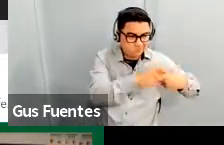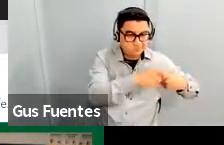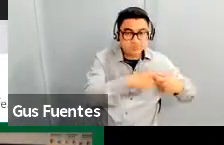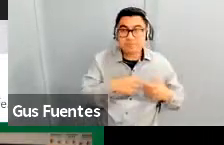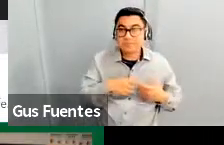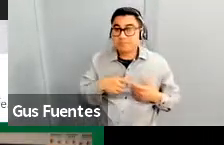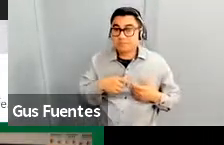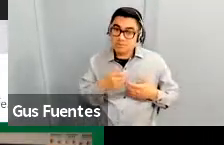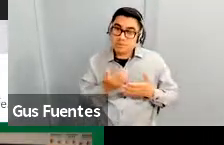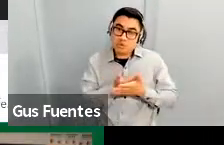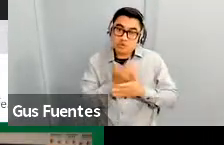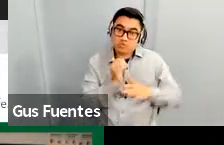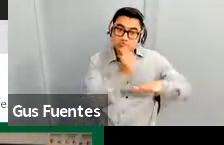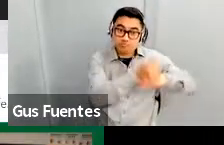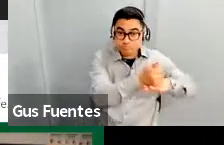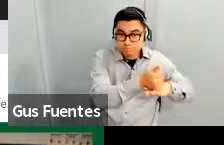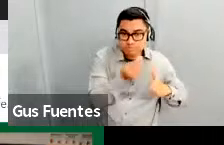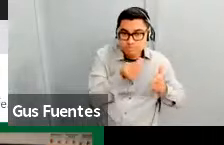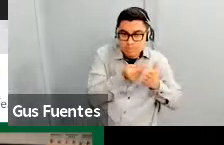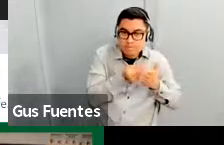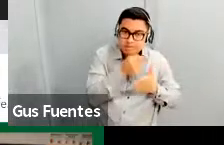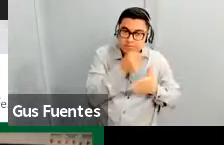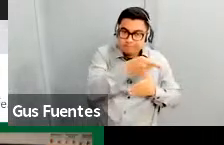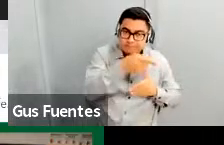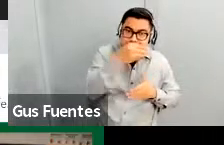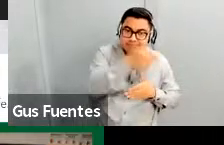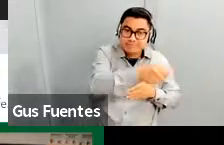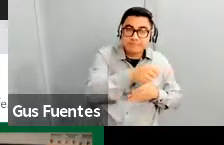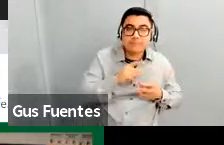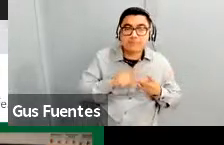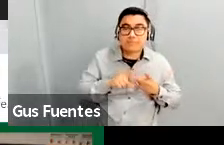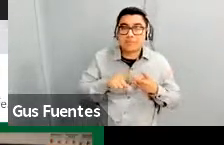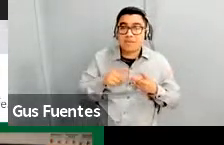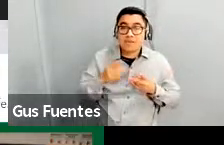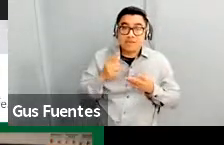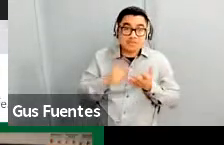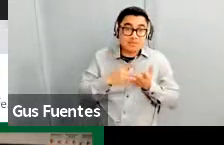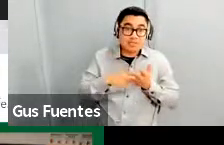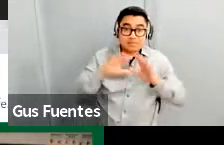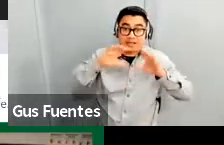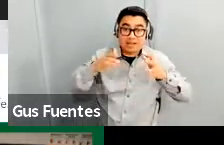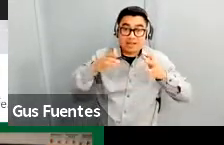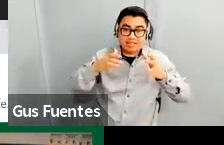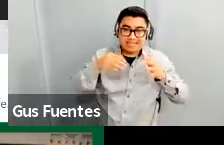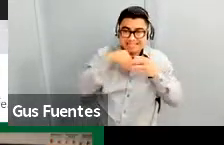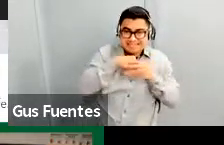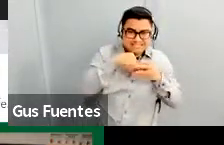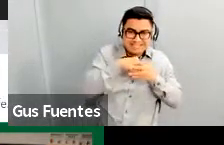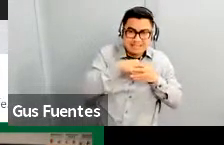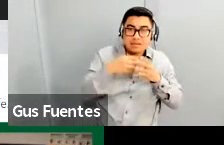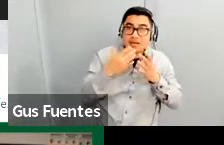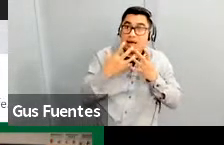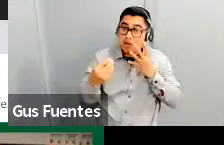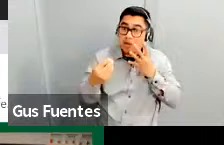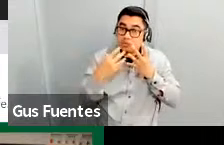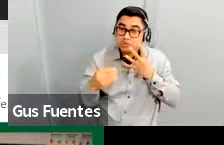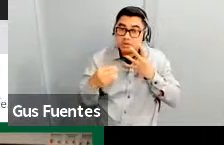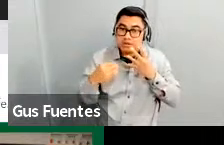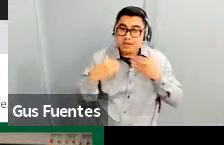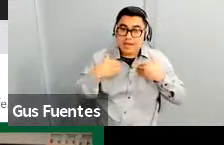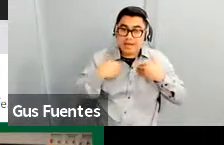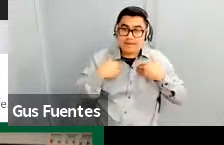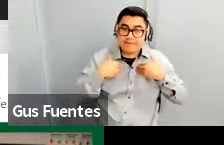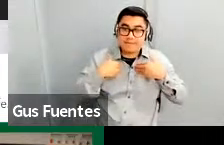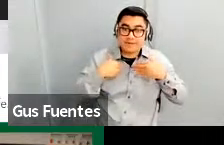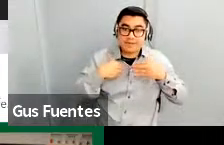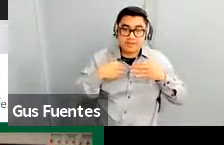shade structures so that they can do more outdoor learning. So we're working on that as well. So I just wanted to share with you that